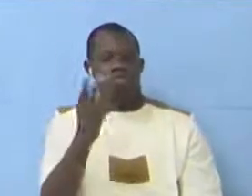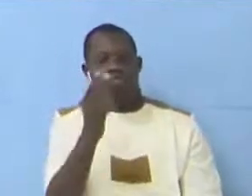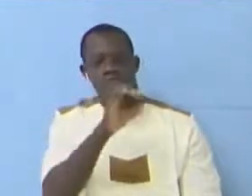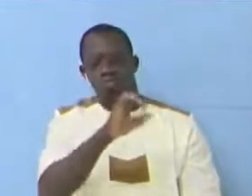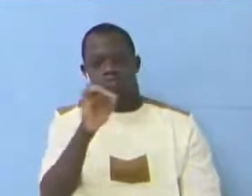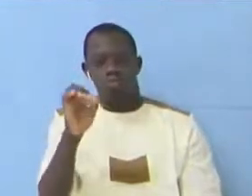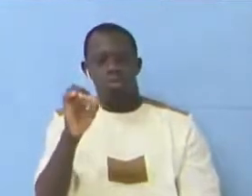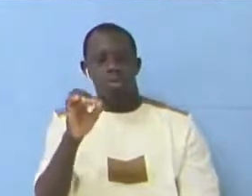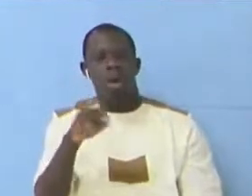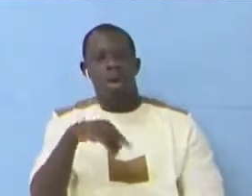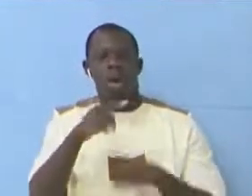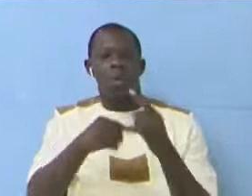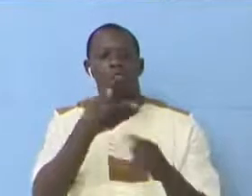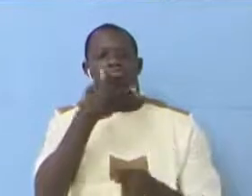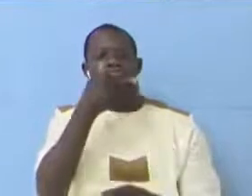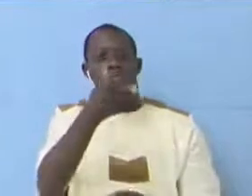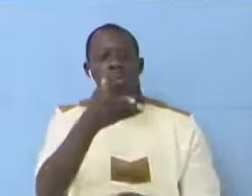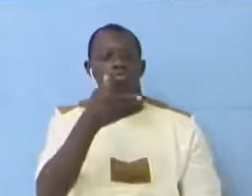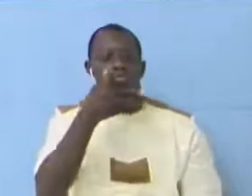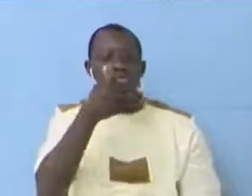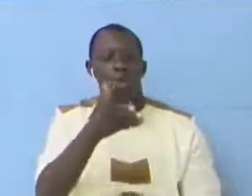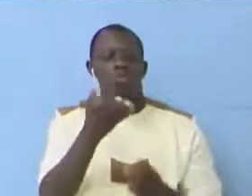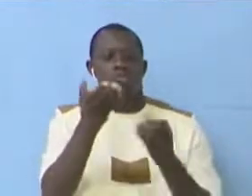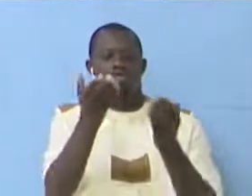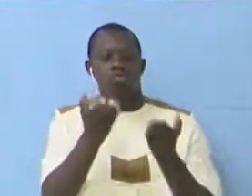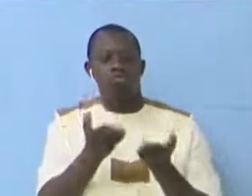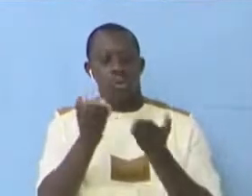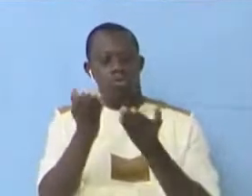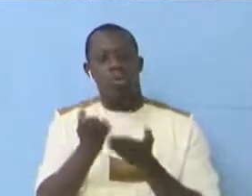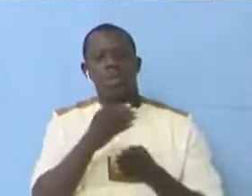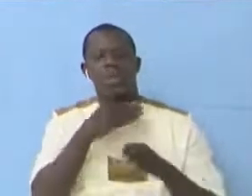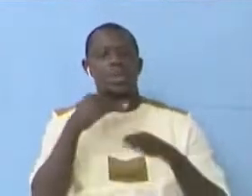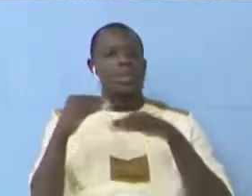of young students.